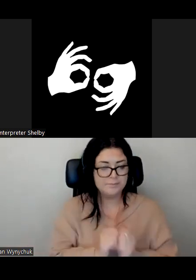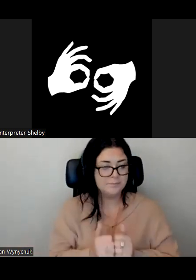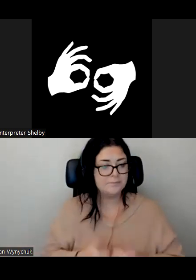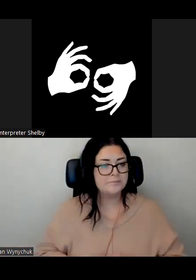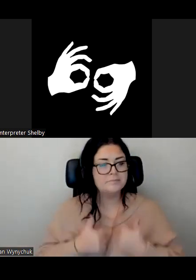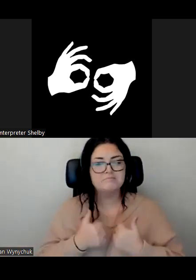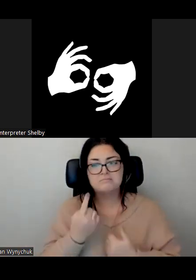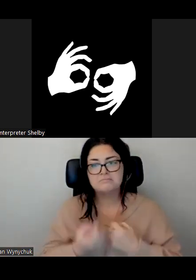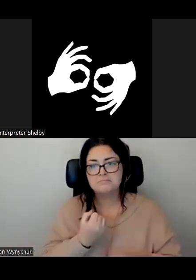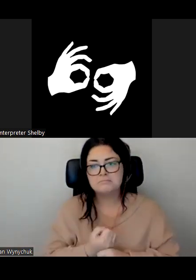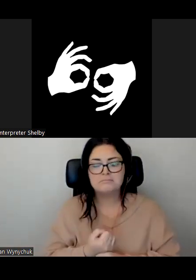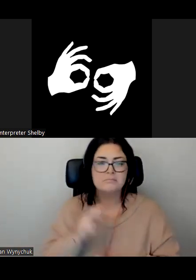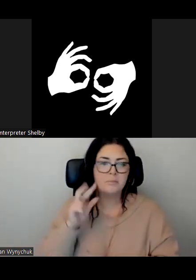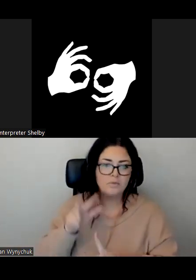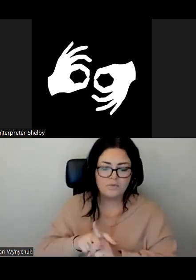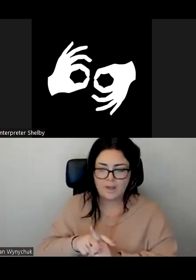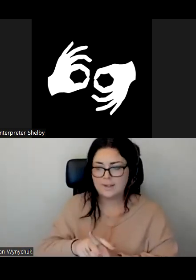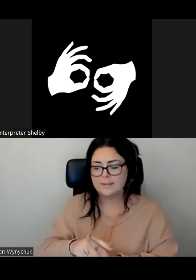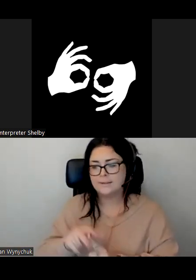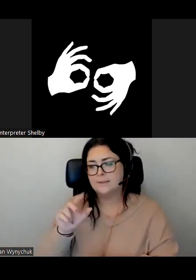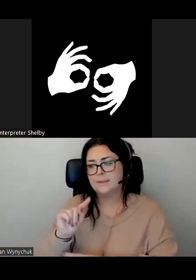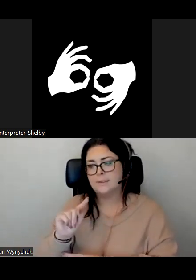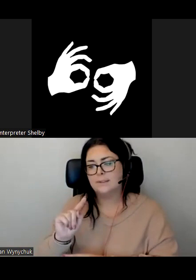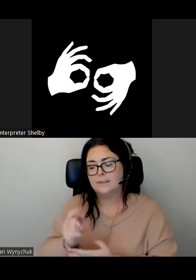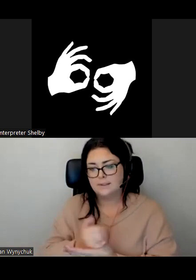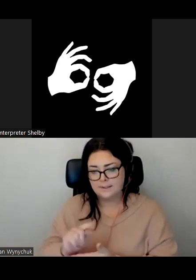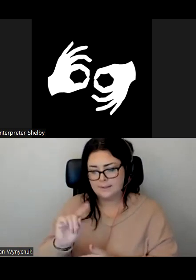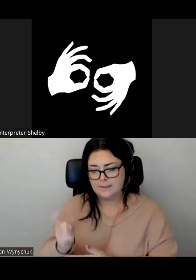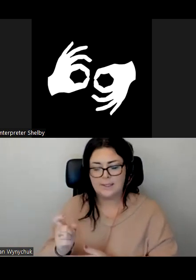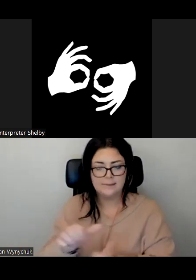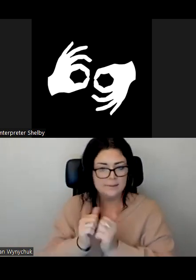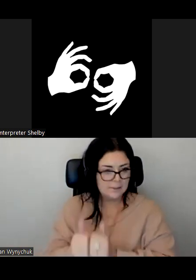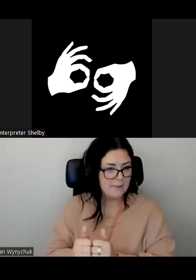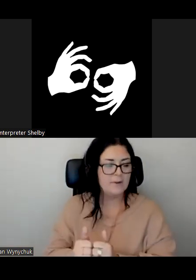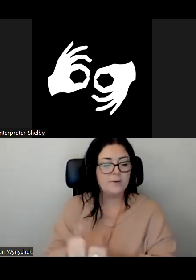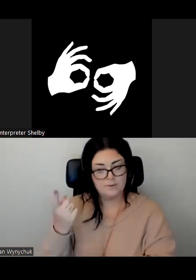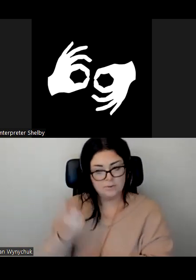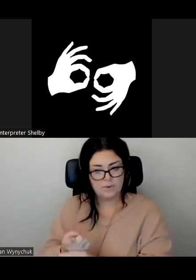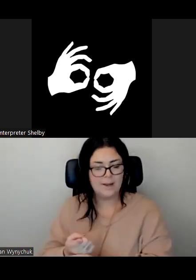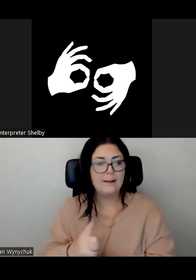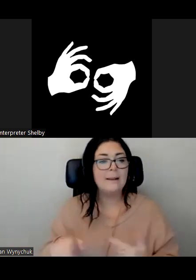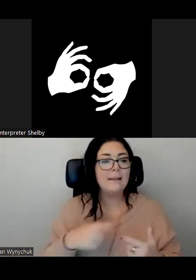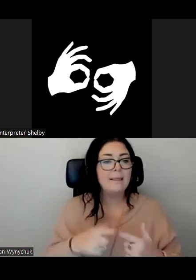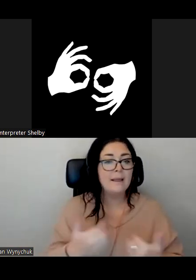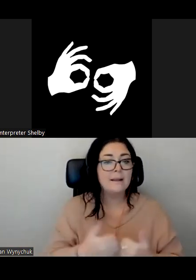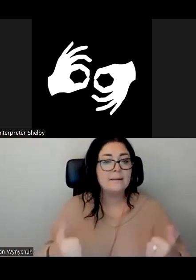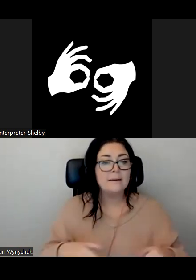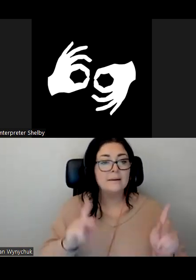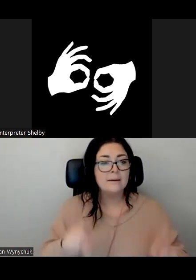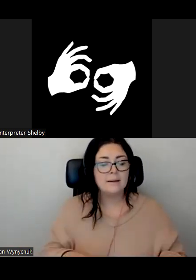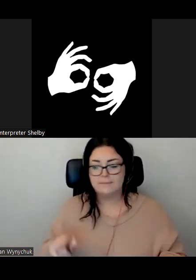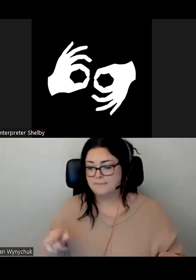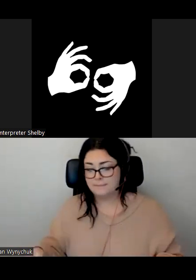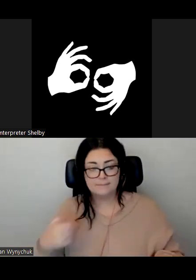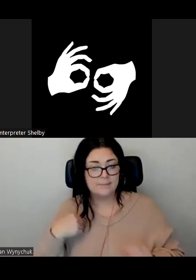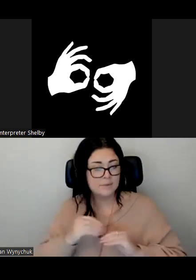for a year. We filed our income tax together. That's great. We're supposed to do that federally. We split up. He doesn't have any